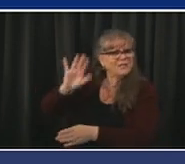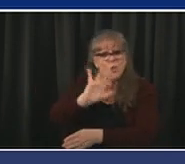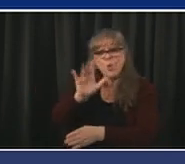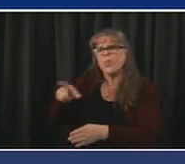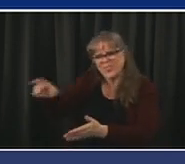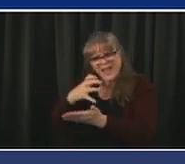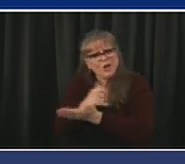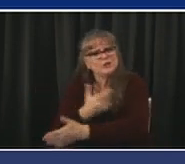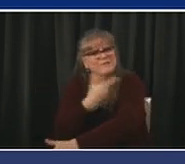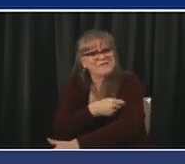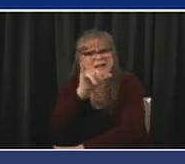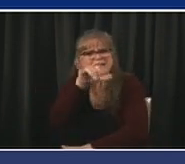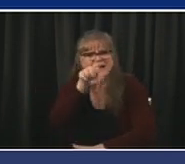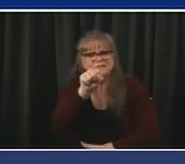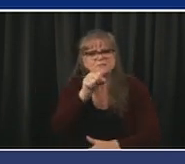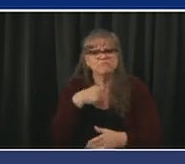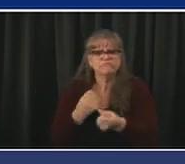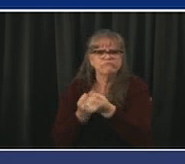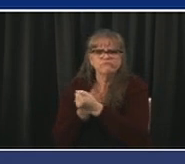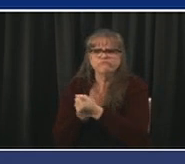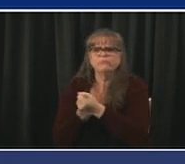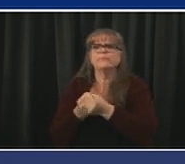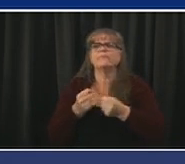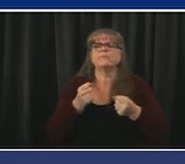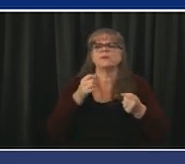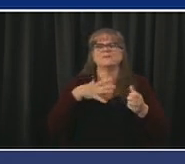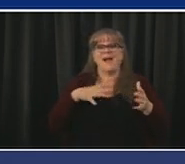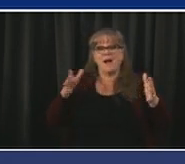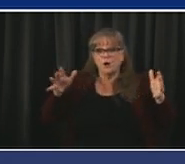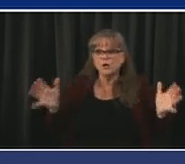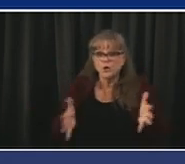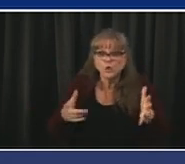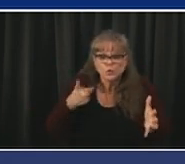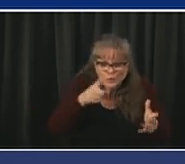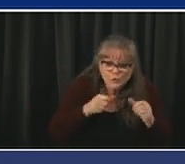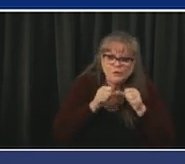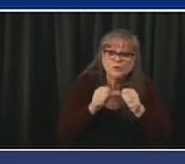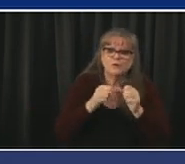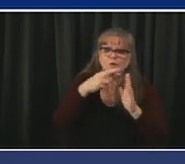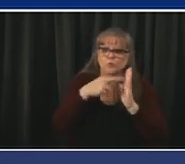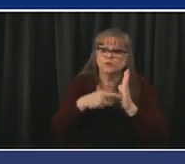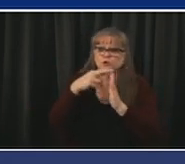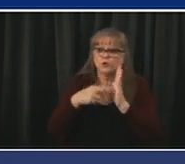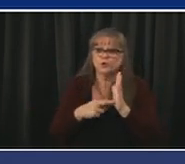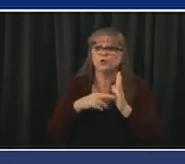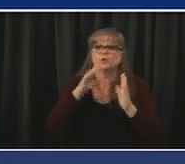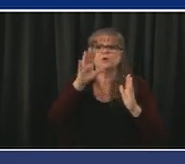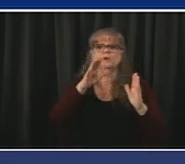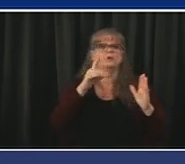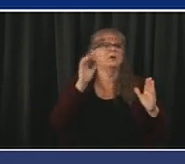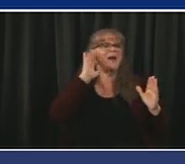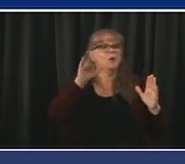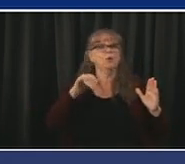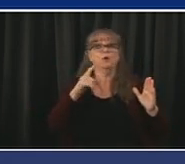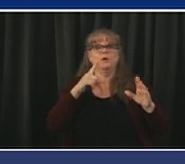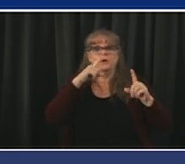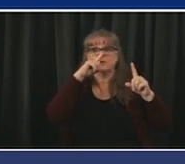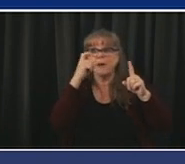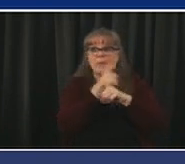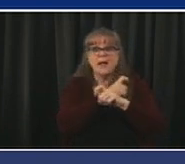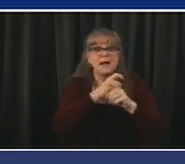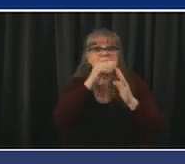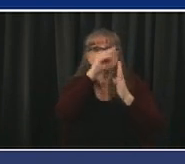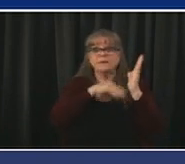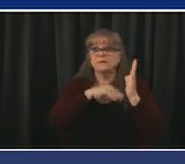the opportunity. But we want to get away from this complexity as quickly as possible, and so this is the last phase of that, and it'll open up after